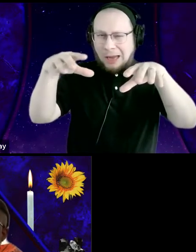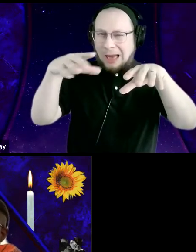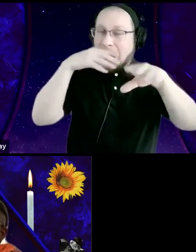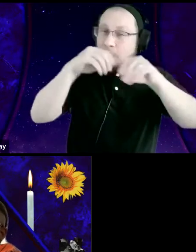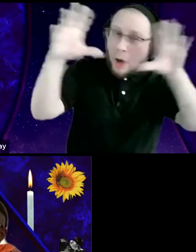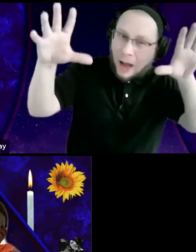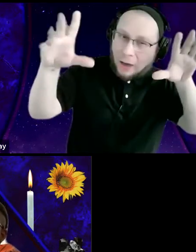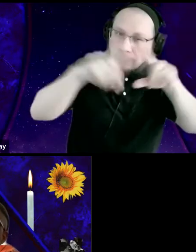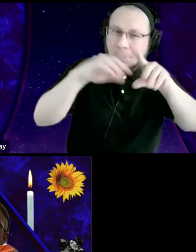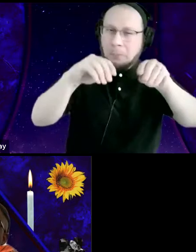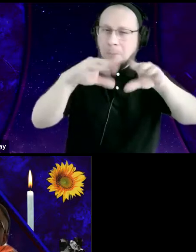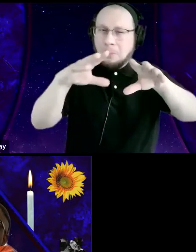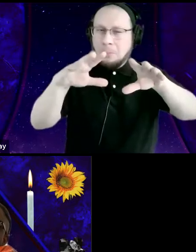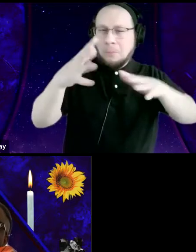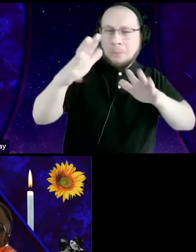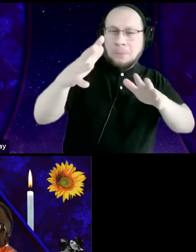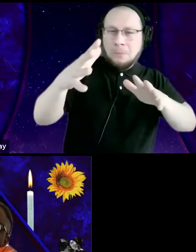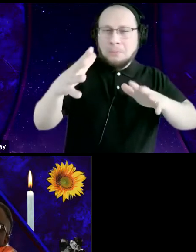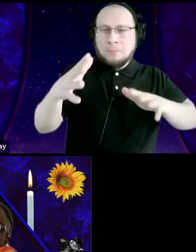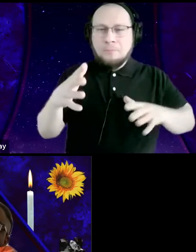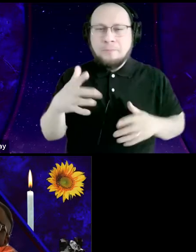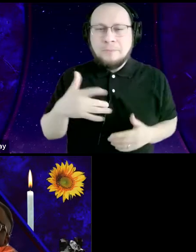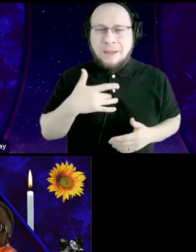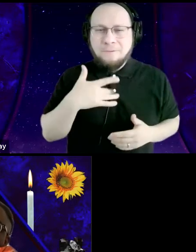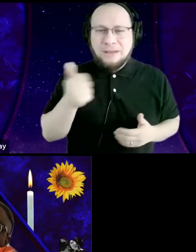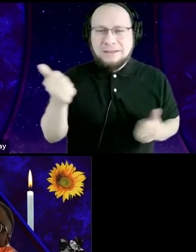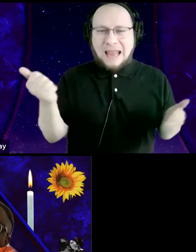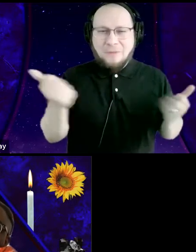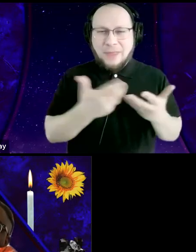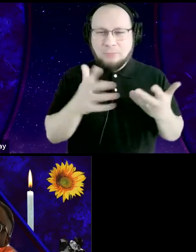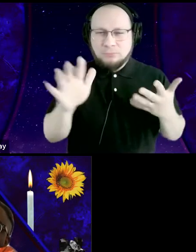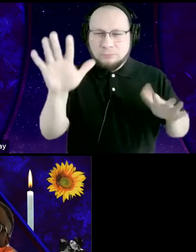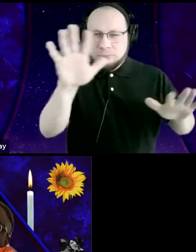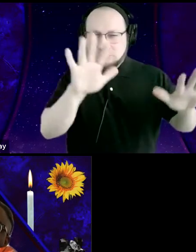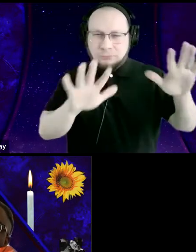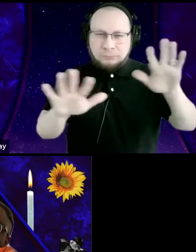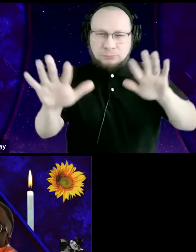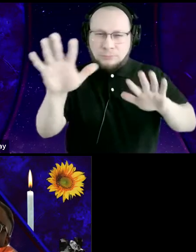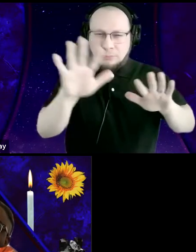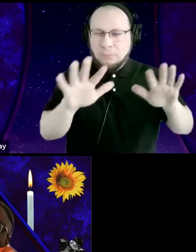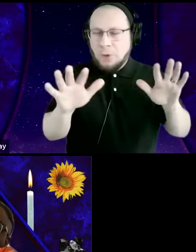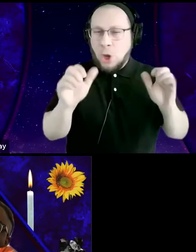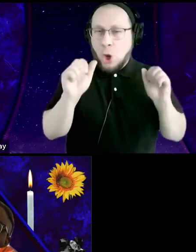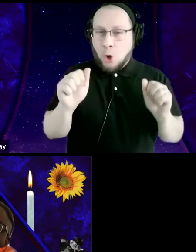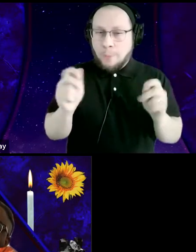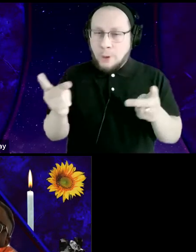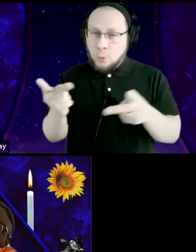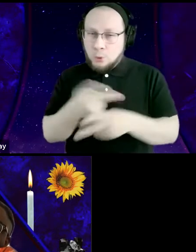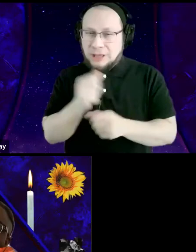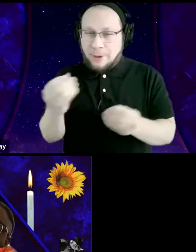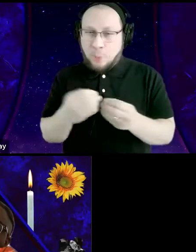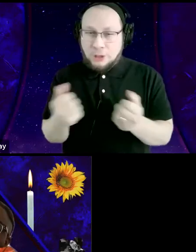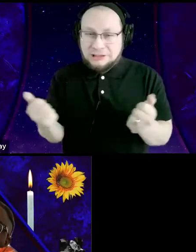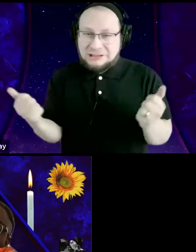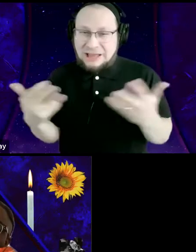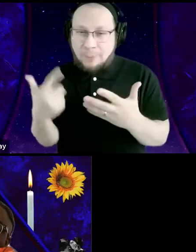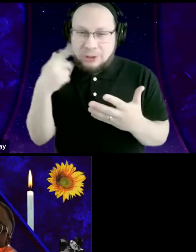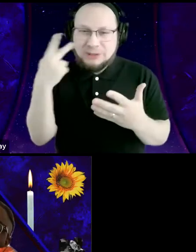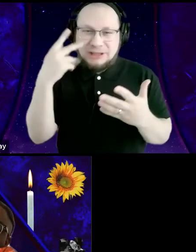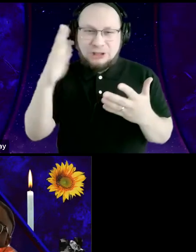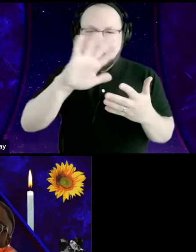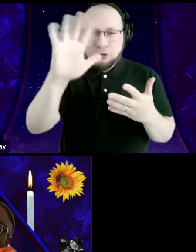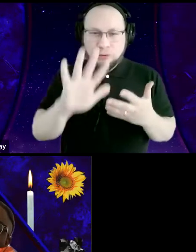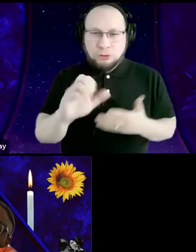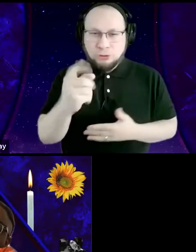So like, it feels like everything could be a lot scarier than it is, because we're seeing a shadowy